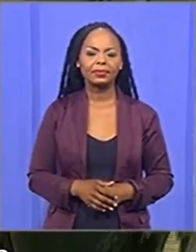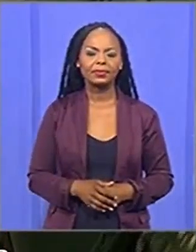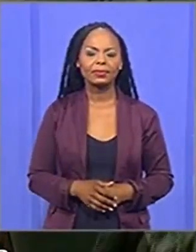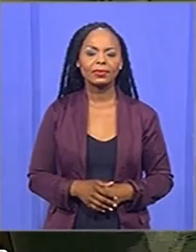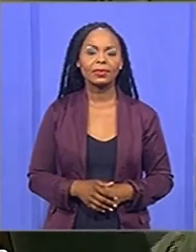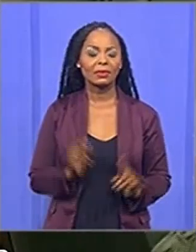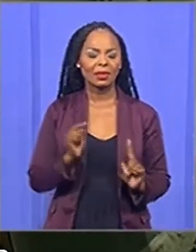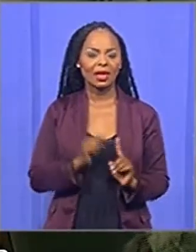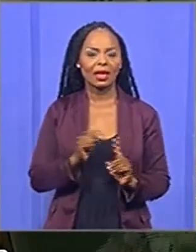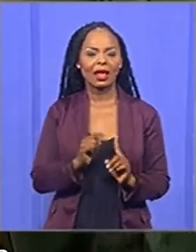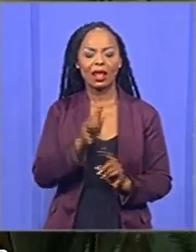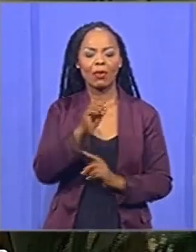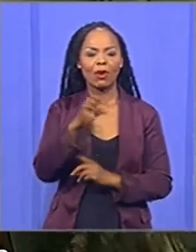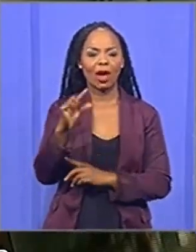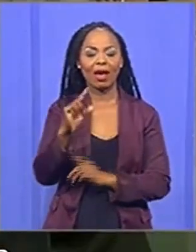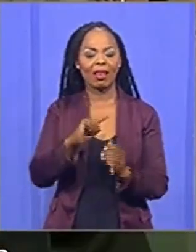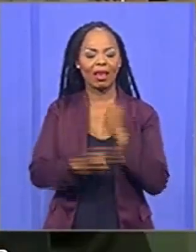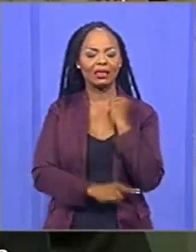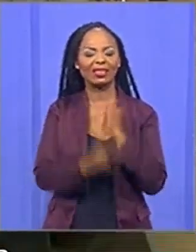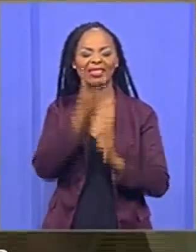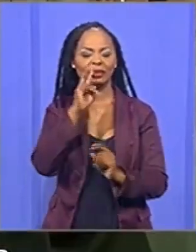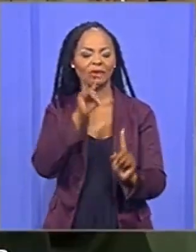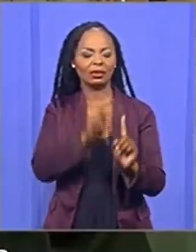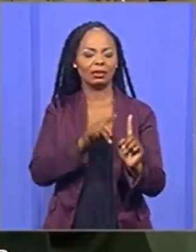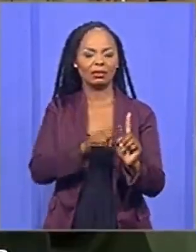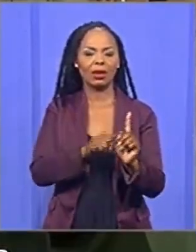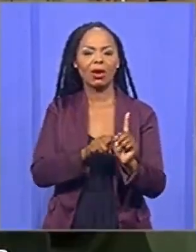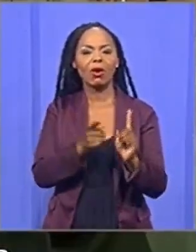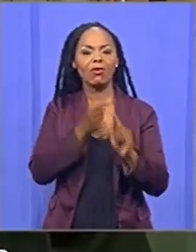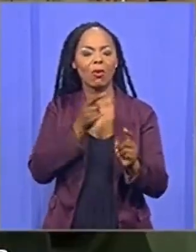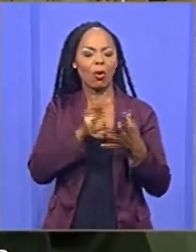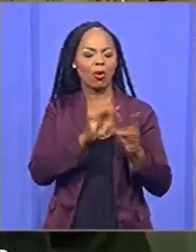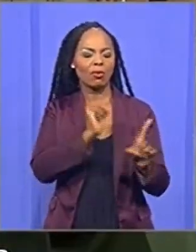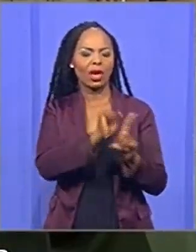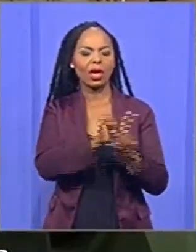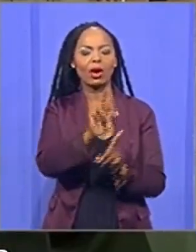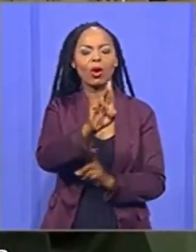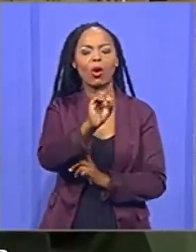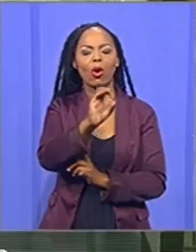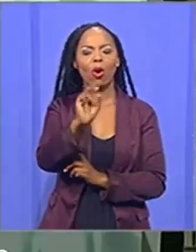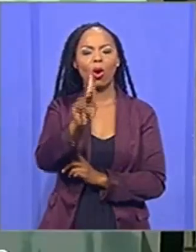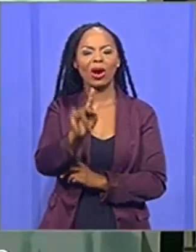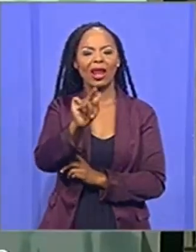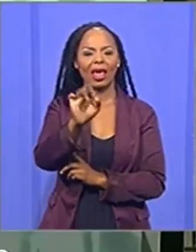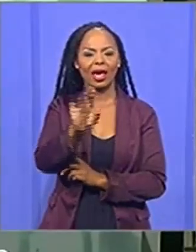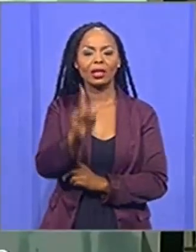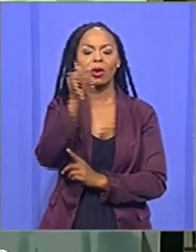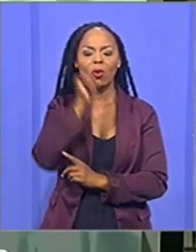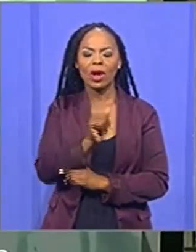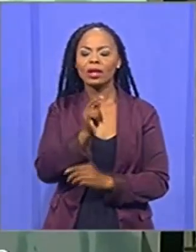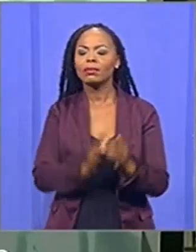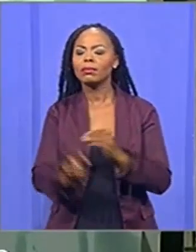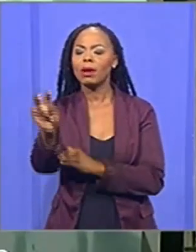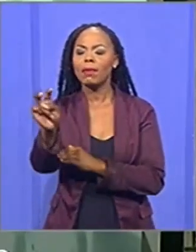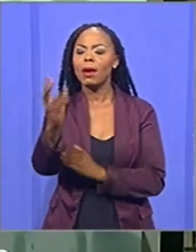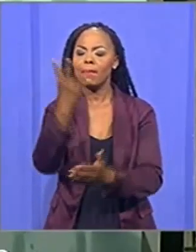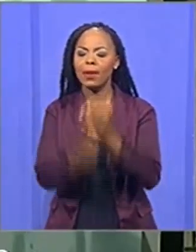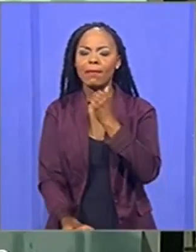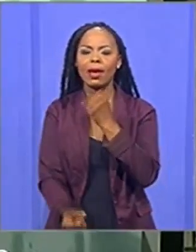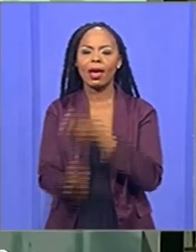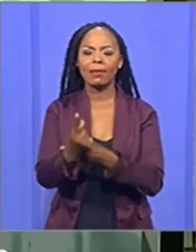qetela ya ileng a bona Matšhaka a phela. Ba ne ba robetse lapeng la bo bona Rocklands ha tla ya mohlwela mme a fumana Matšhaka